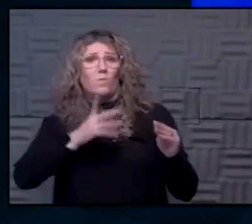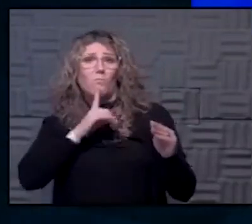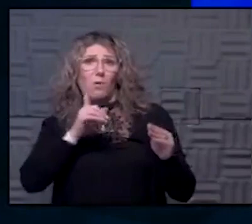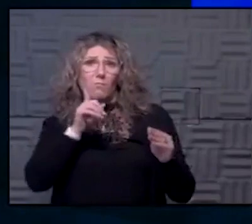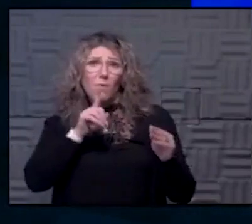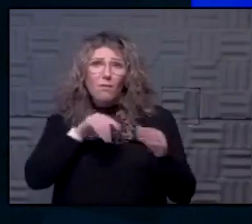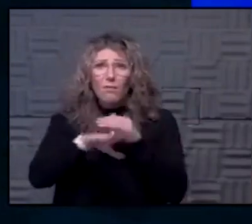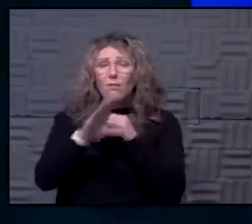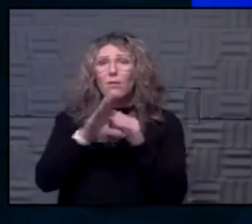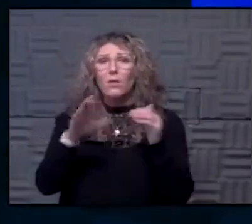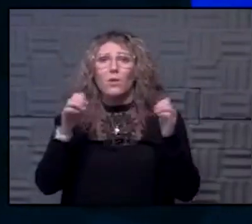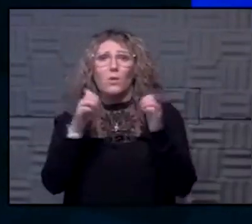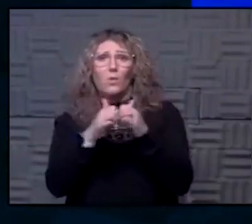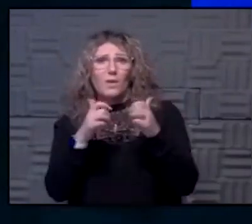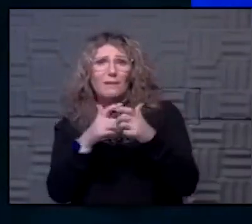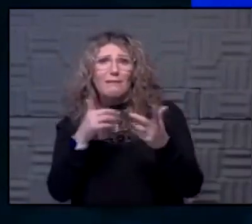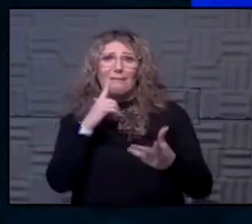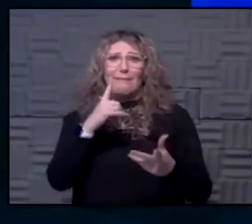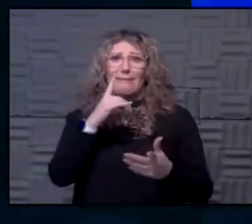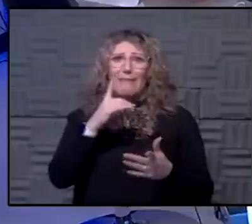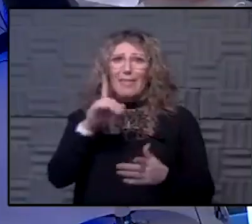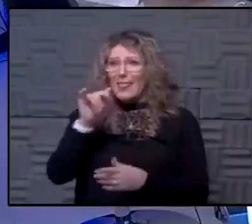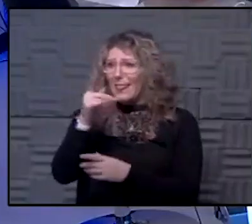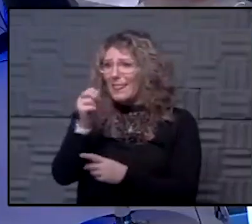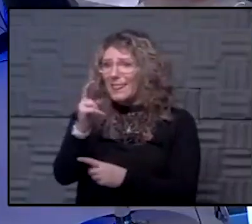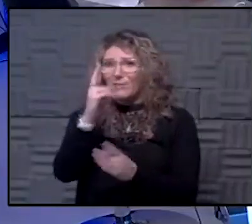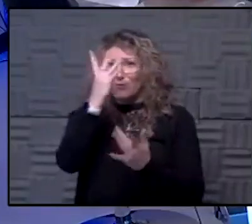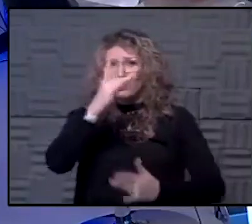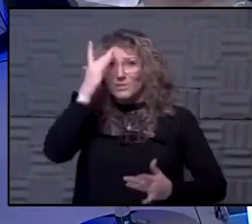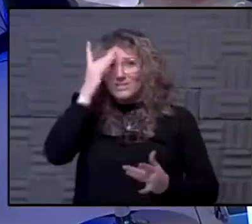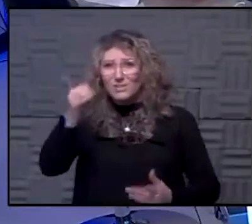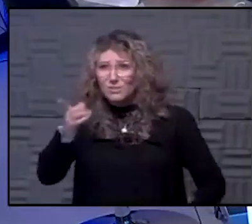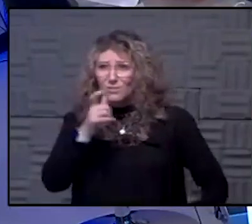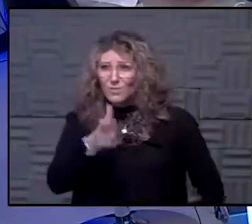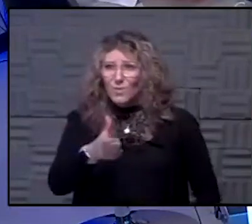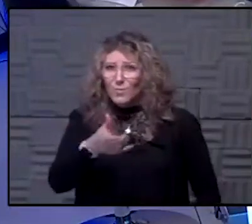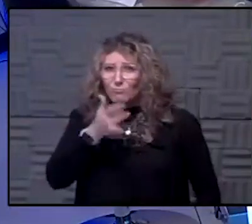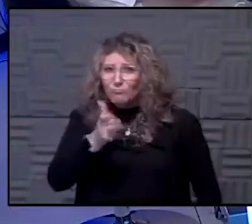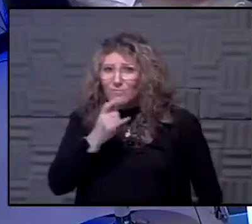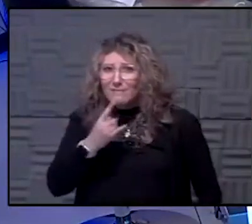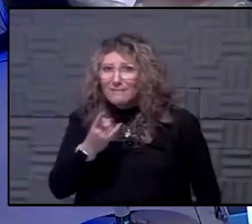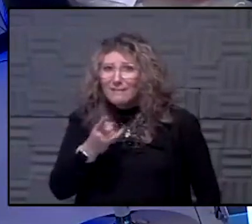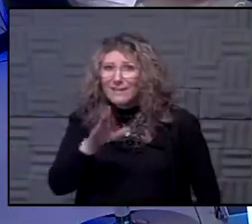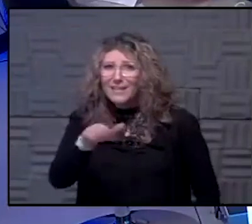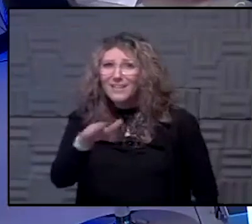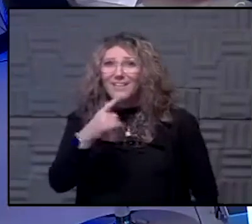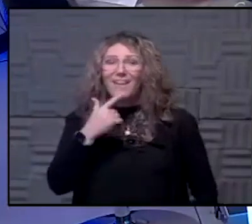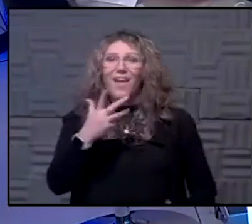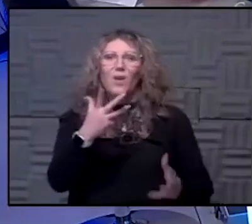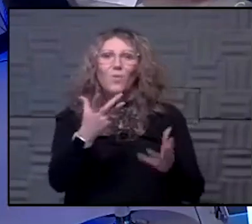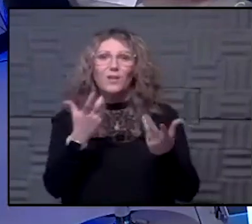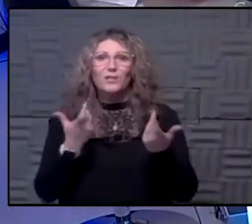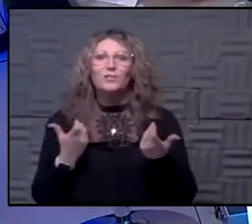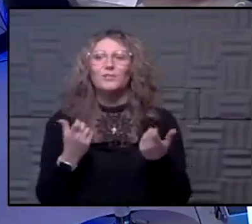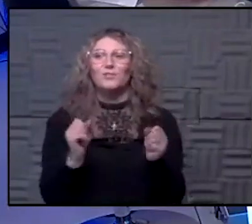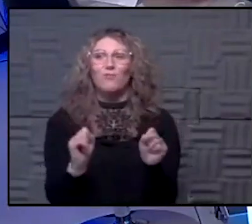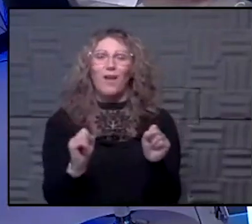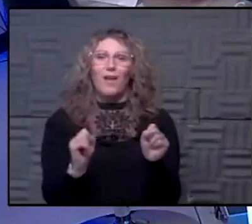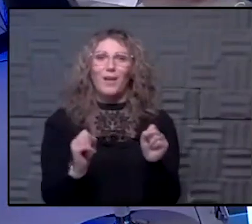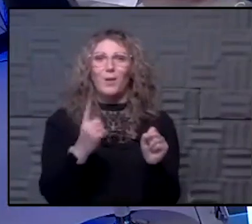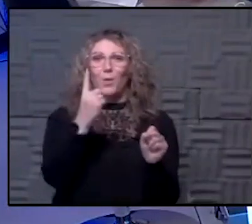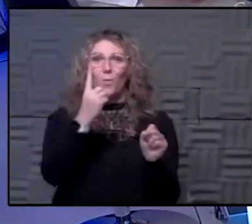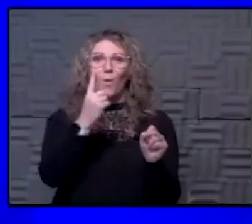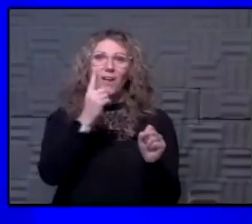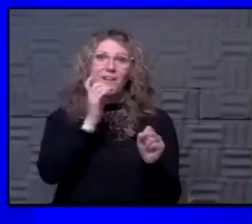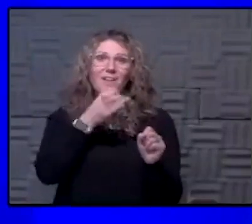ages. So Hawkeye's signaling me. Now, I don't think you drink that much, right? I don't. I really want to try to get in my 1